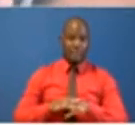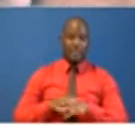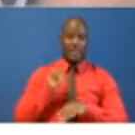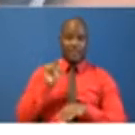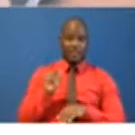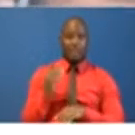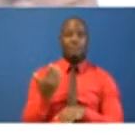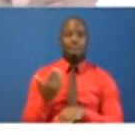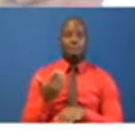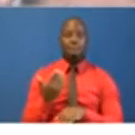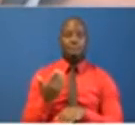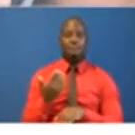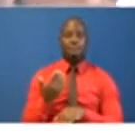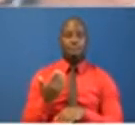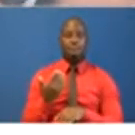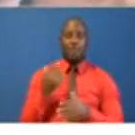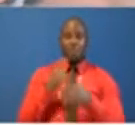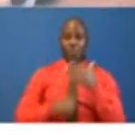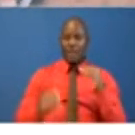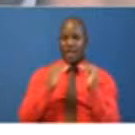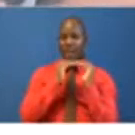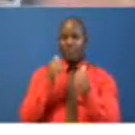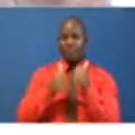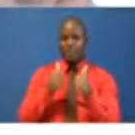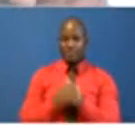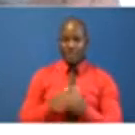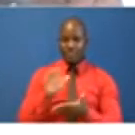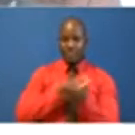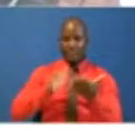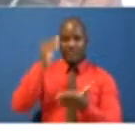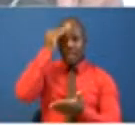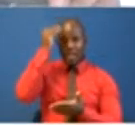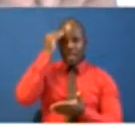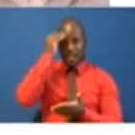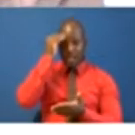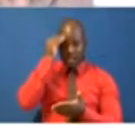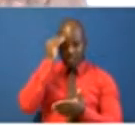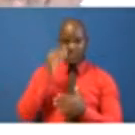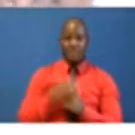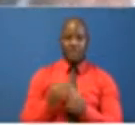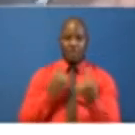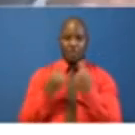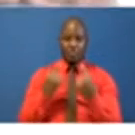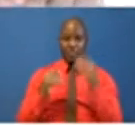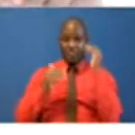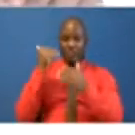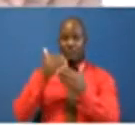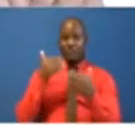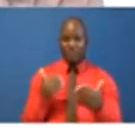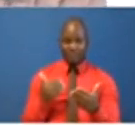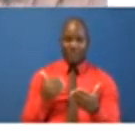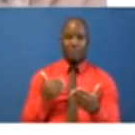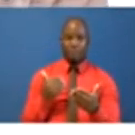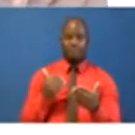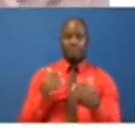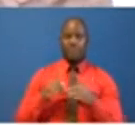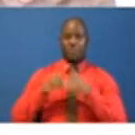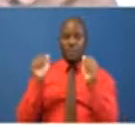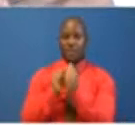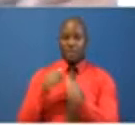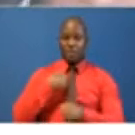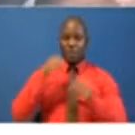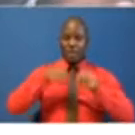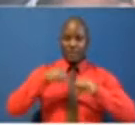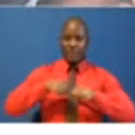least you know what level okay basic education that i was talking to prof just before we got an air and we